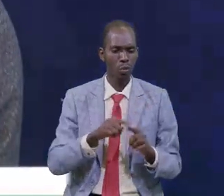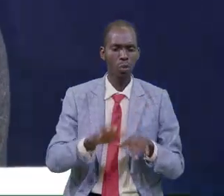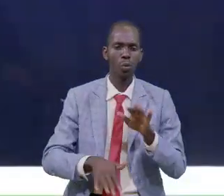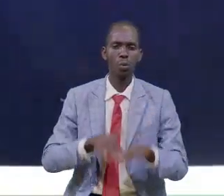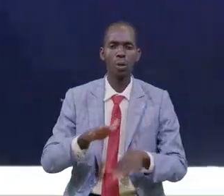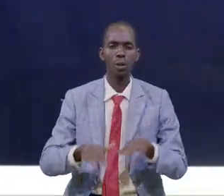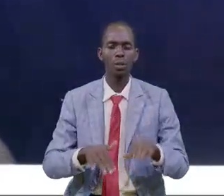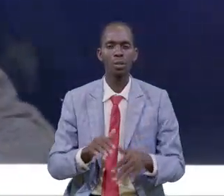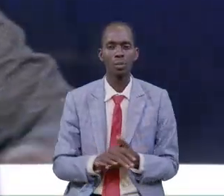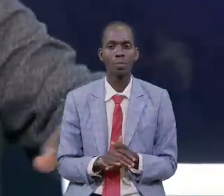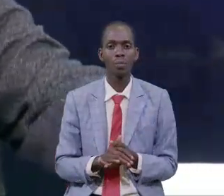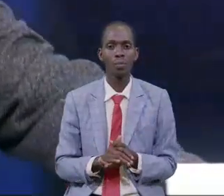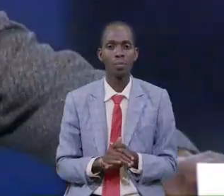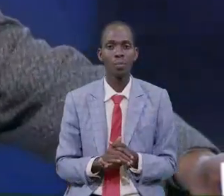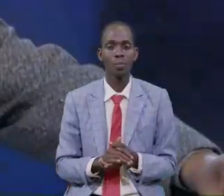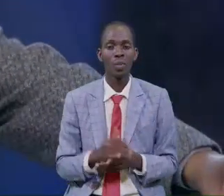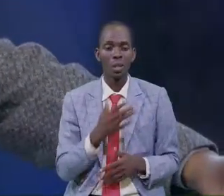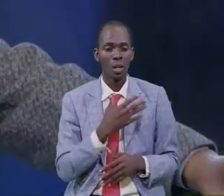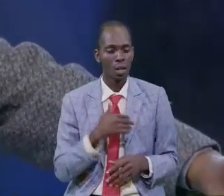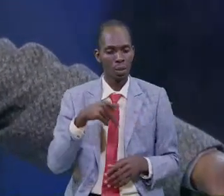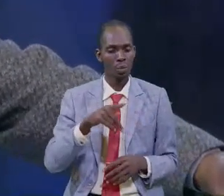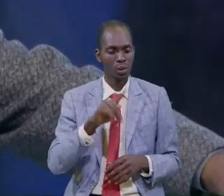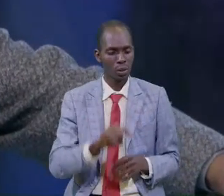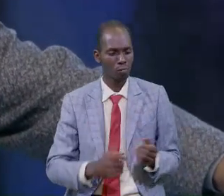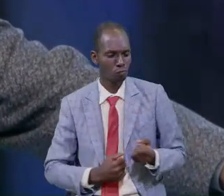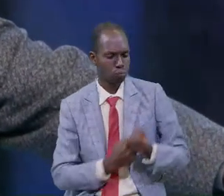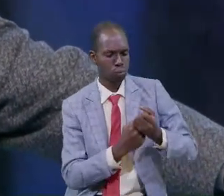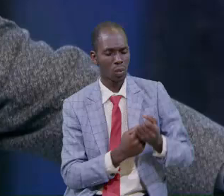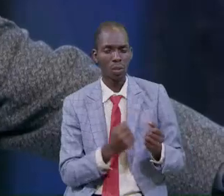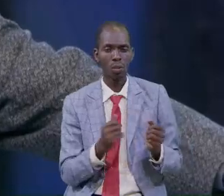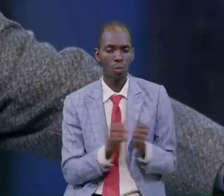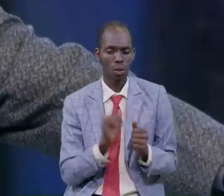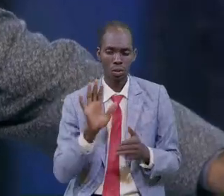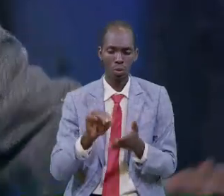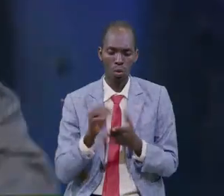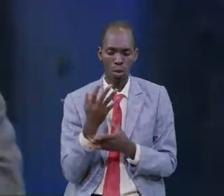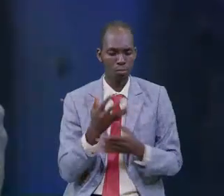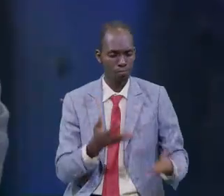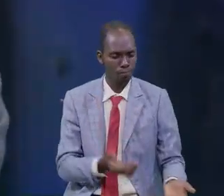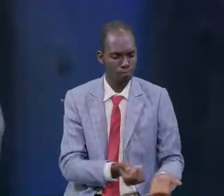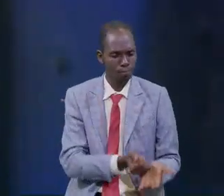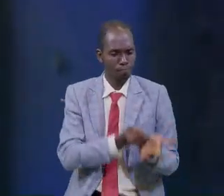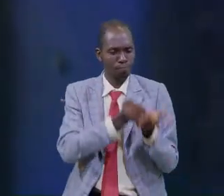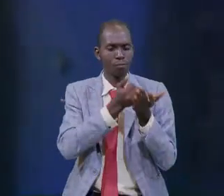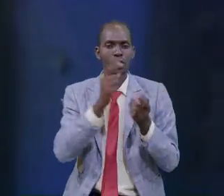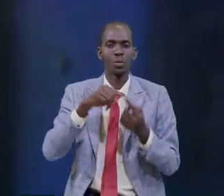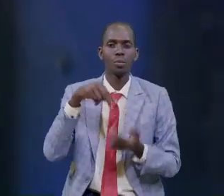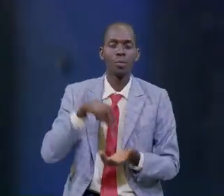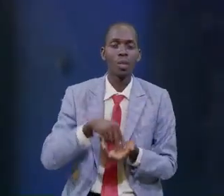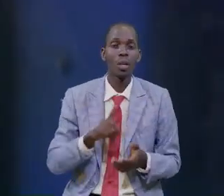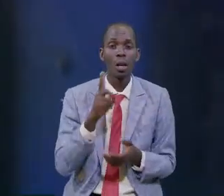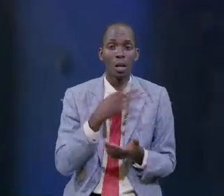And Peter the apostle gave him a sign, and he lifted him up. And he,